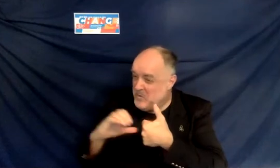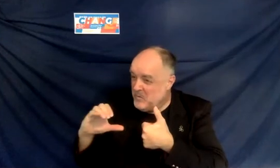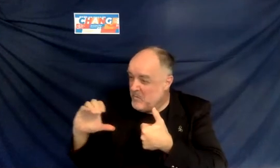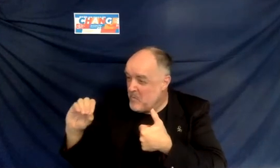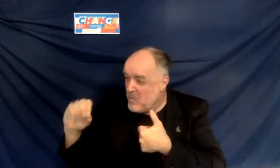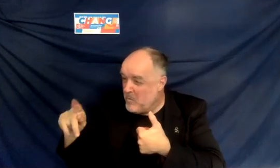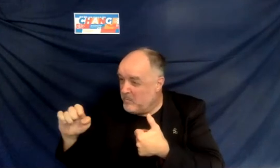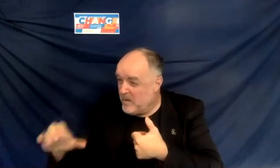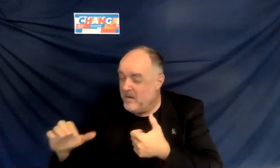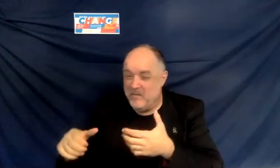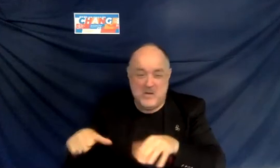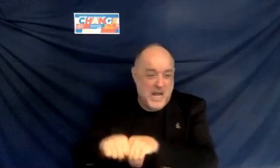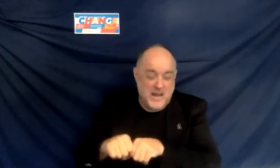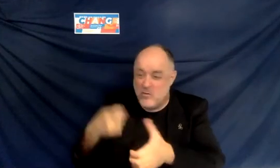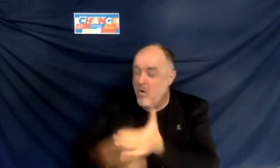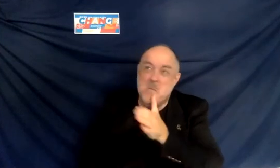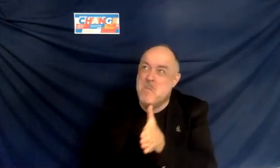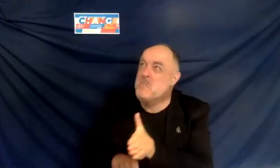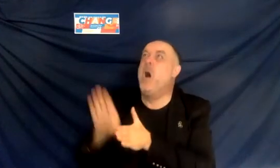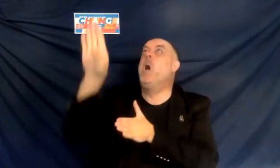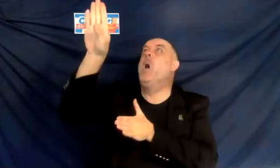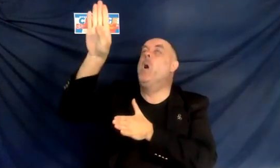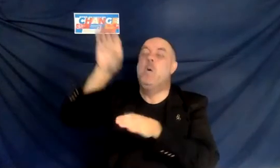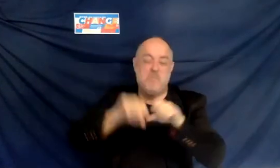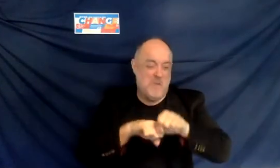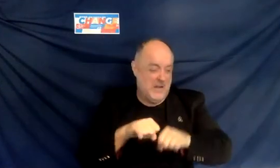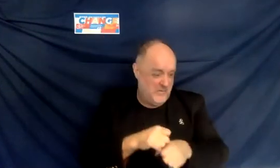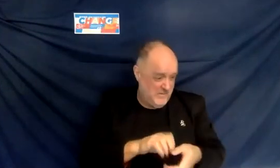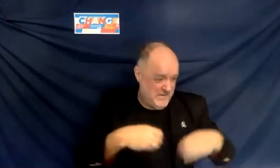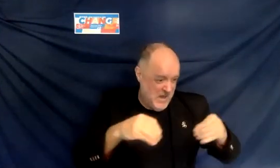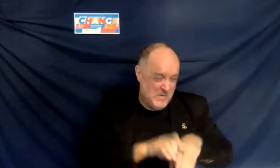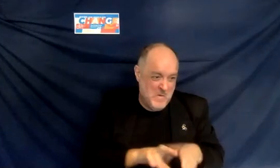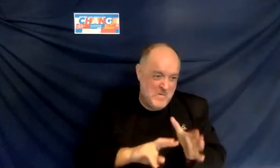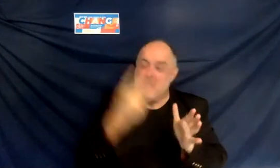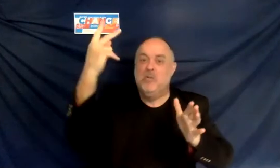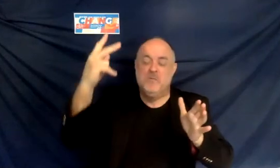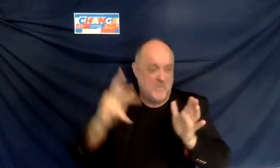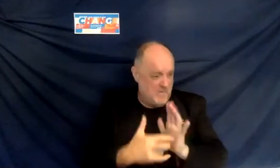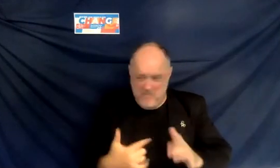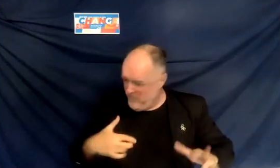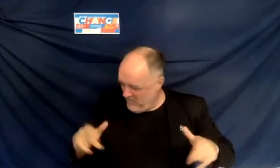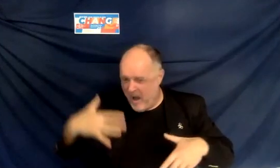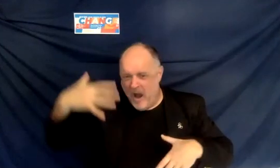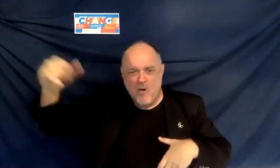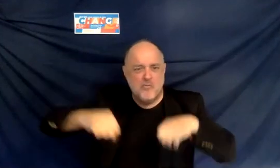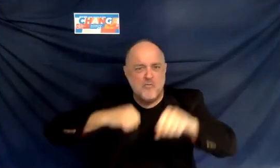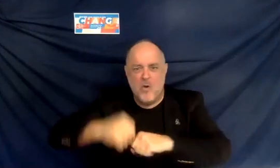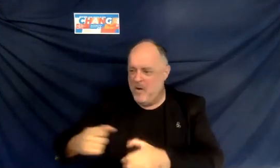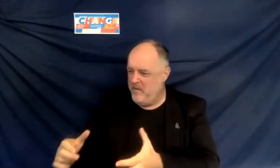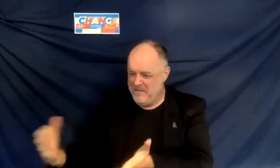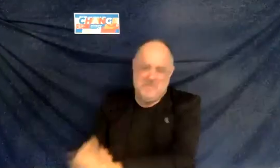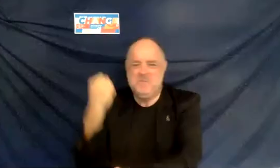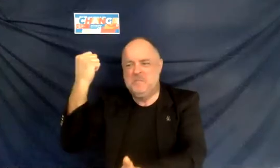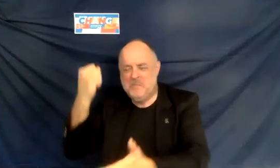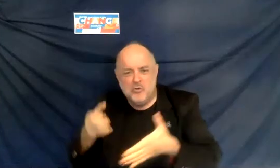The price of gas skyrocketed. Sale of bicycles doubled. And people went out and reclaimed their streets, and they painted bike lanes,